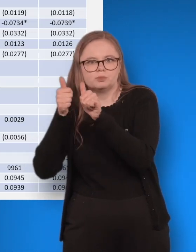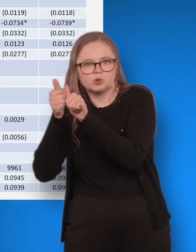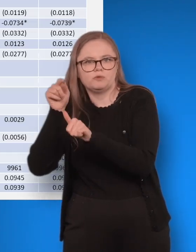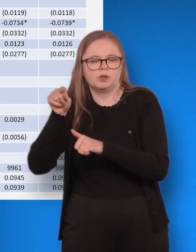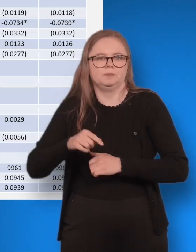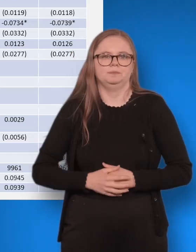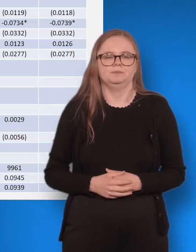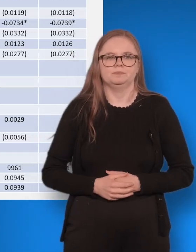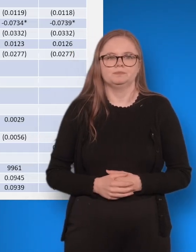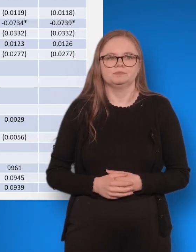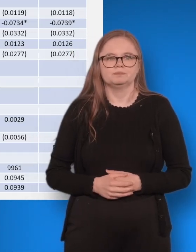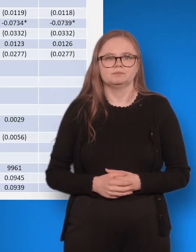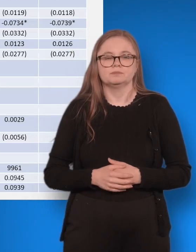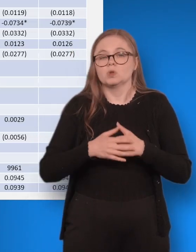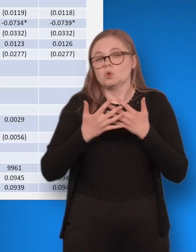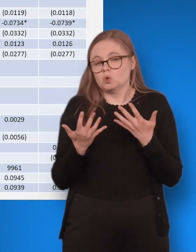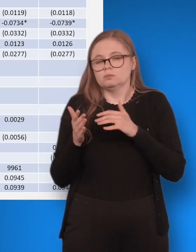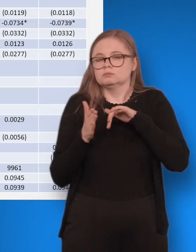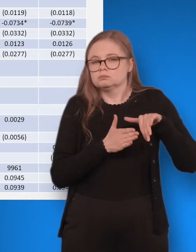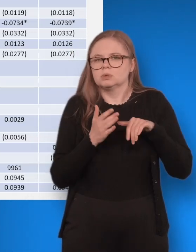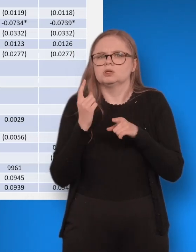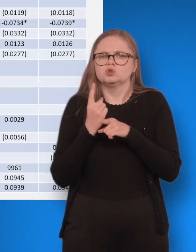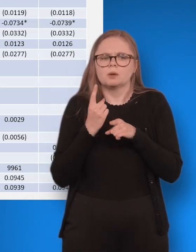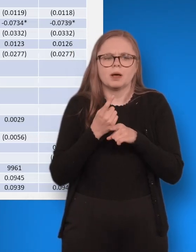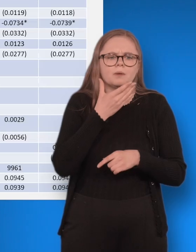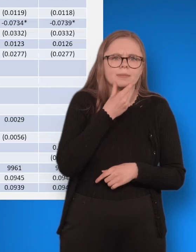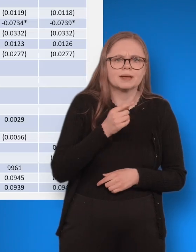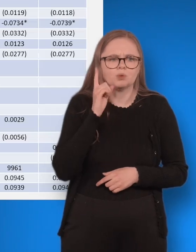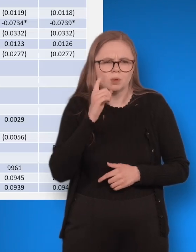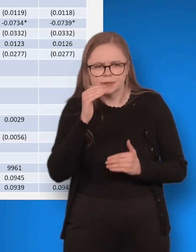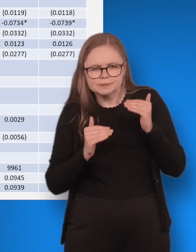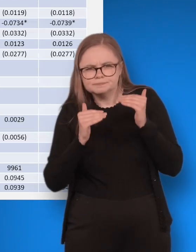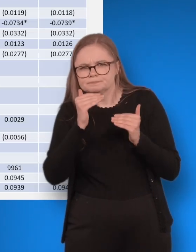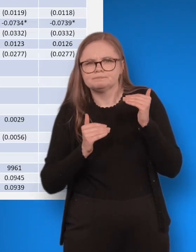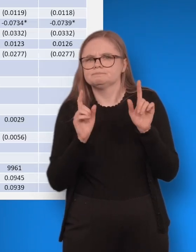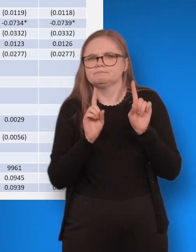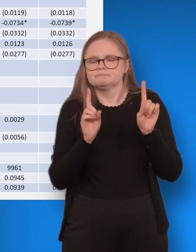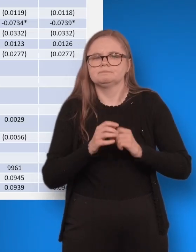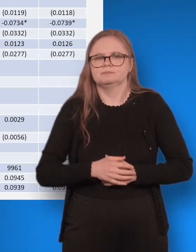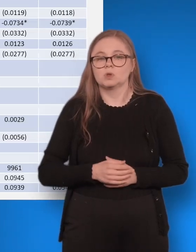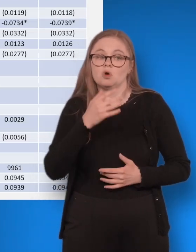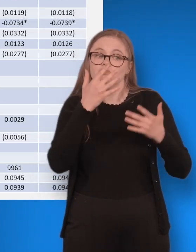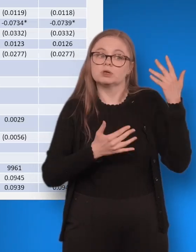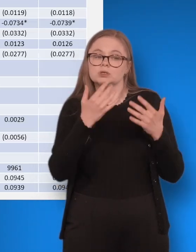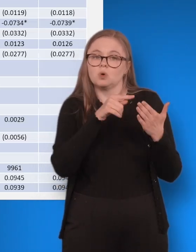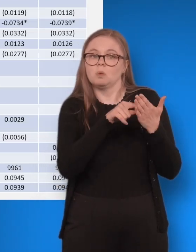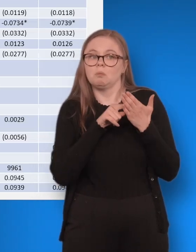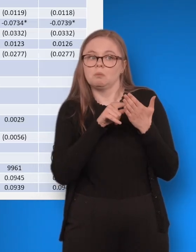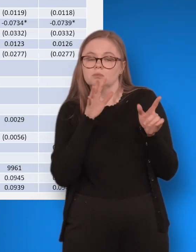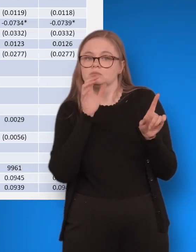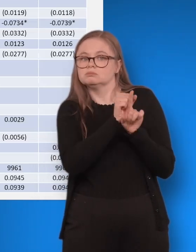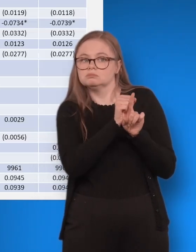about gender diversity, we can see some indication from the results